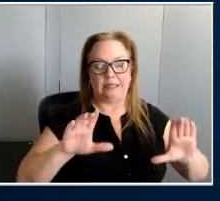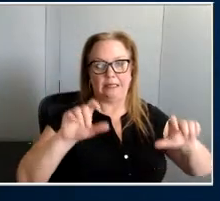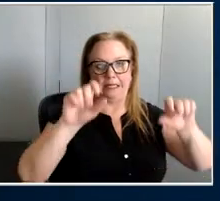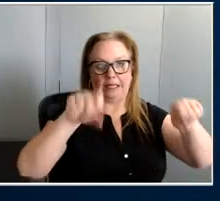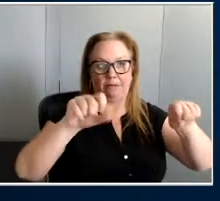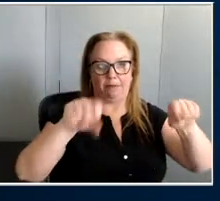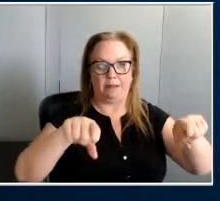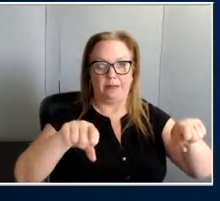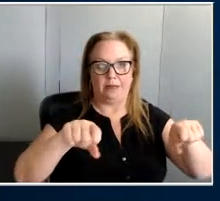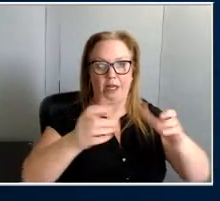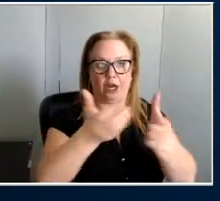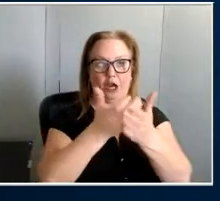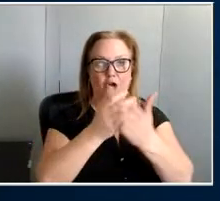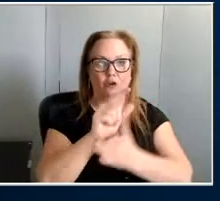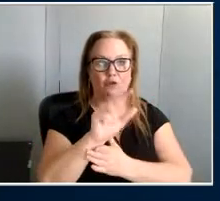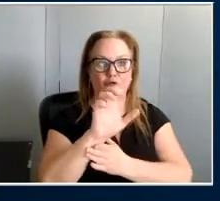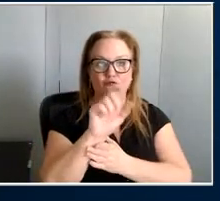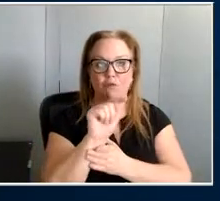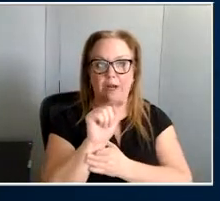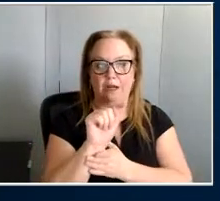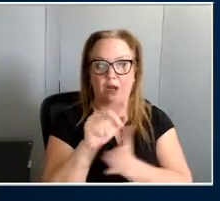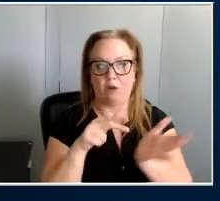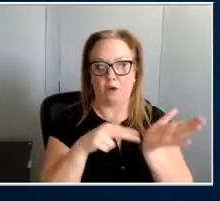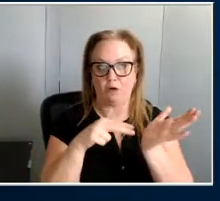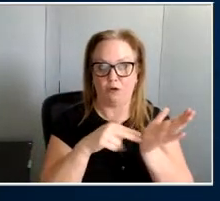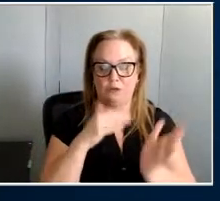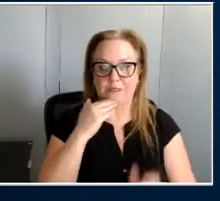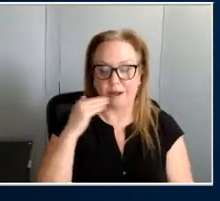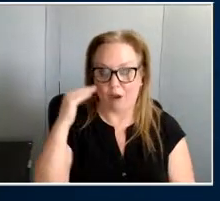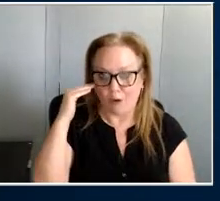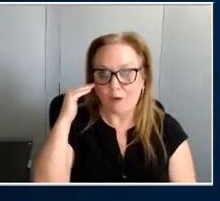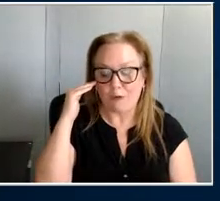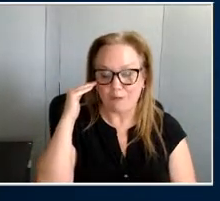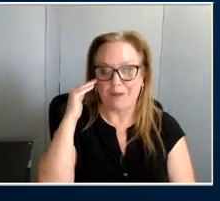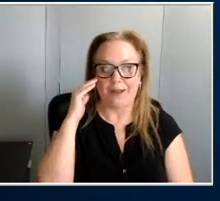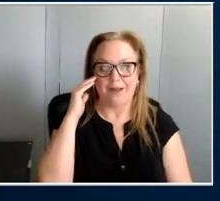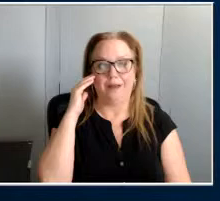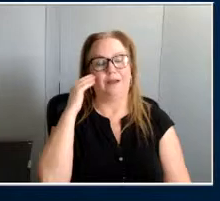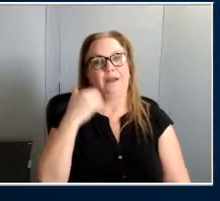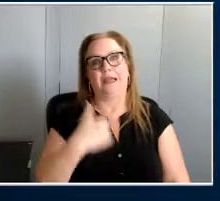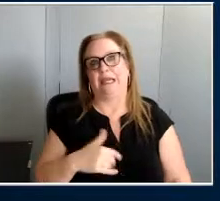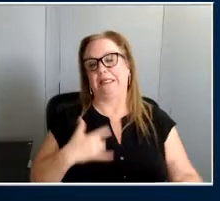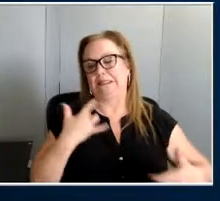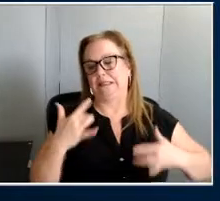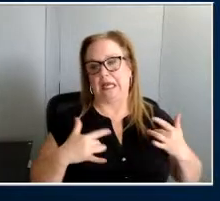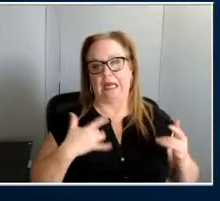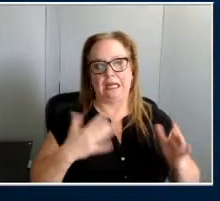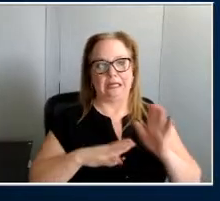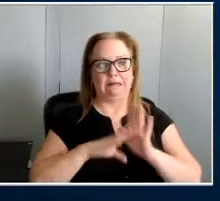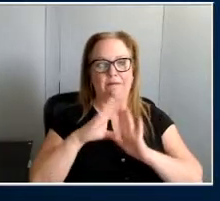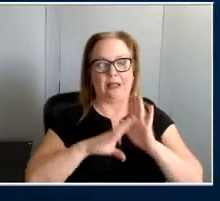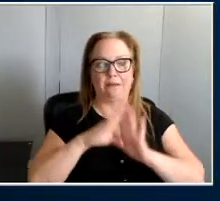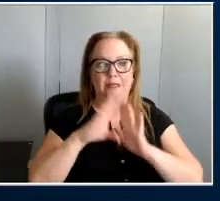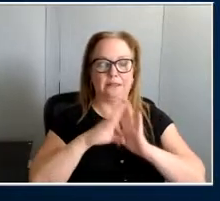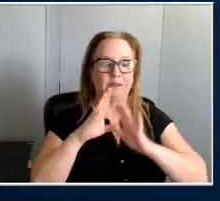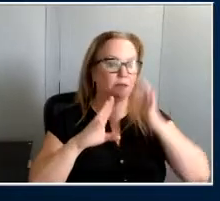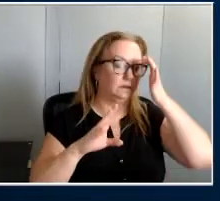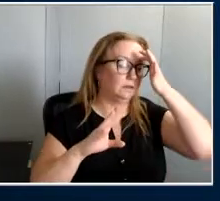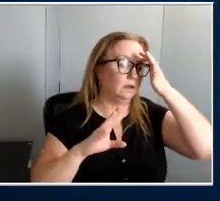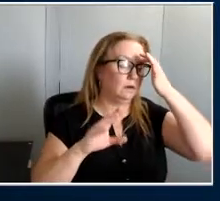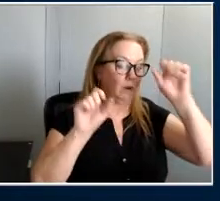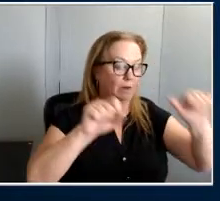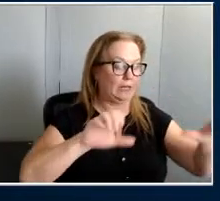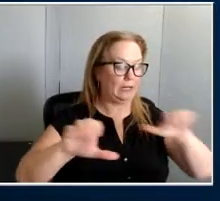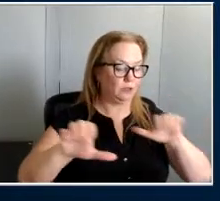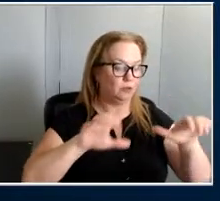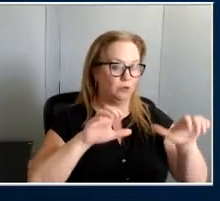There's a new grant around nursing home at home. Really exciting new developments in terms of what we're able to do and how we're able